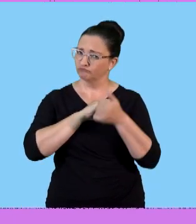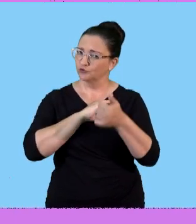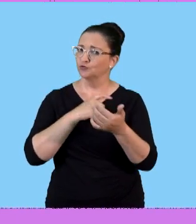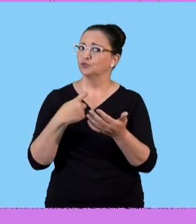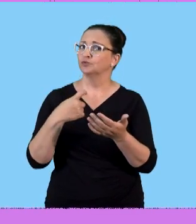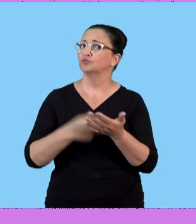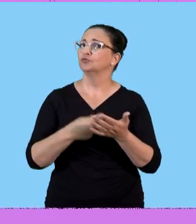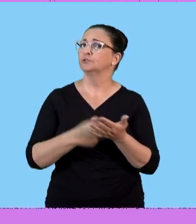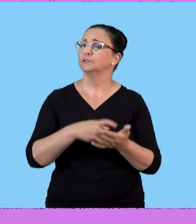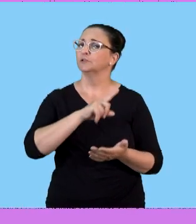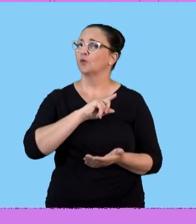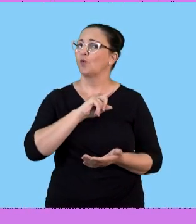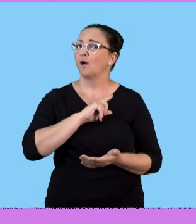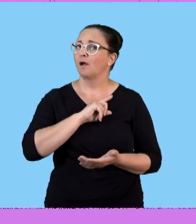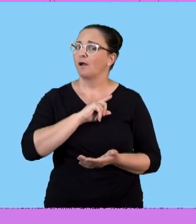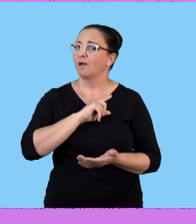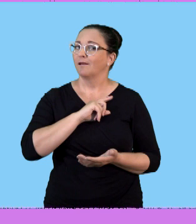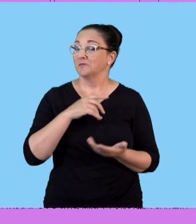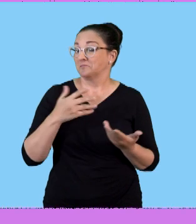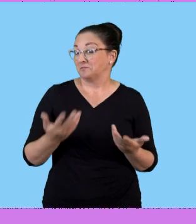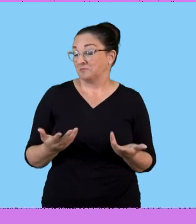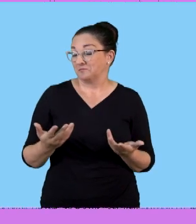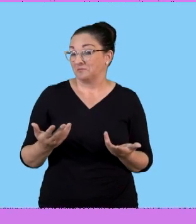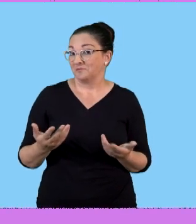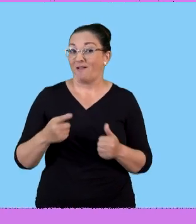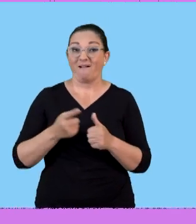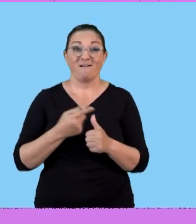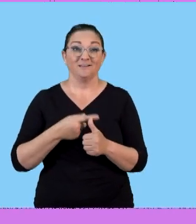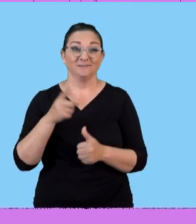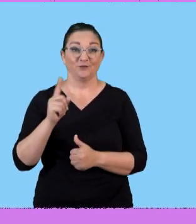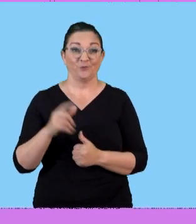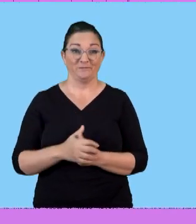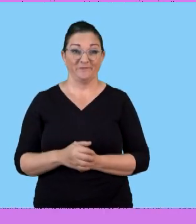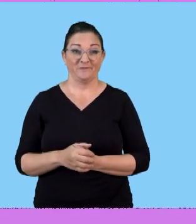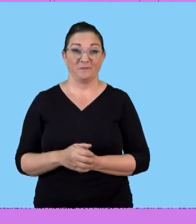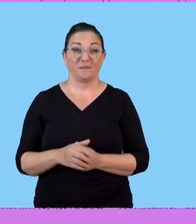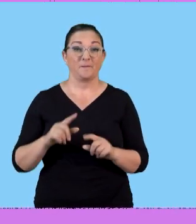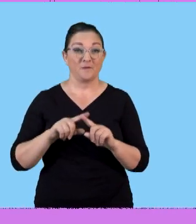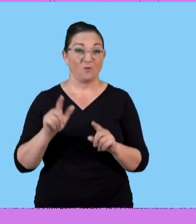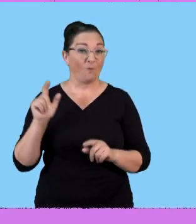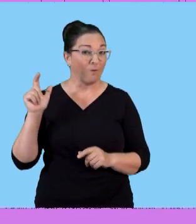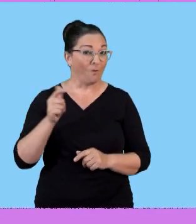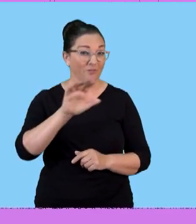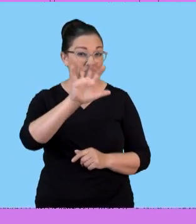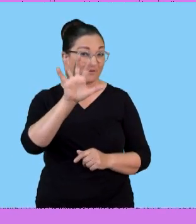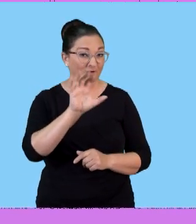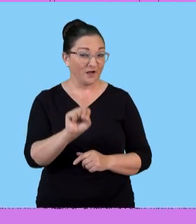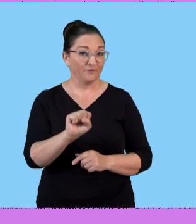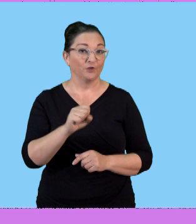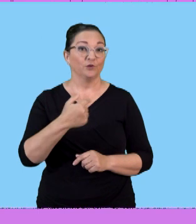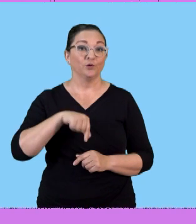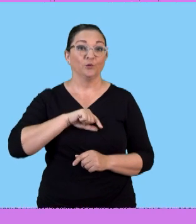a valid reason not to go to Lesotho? Okay, so what is our answer here? Remember, all South Africans,